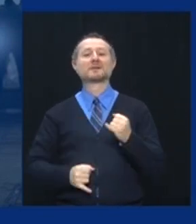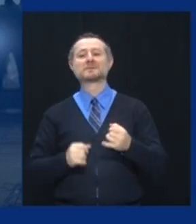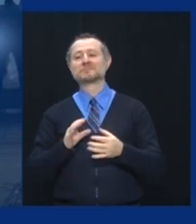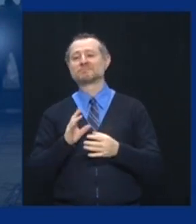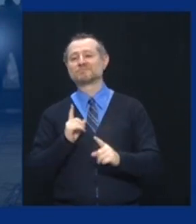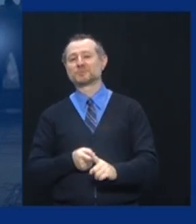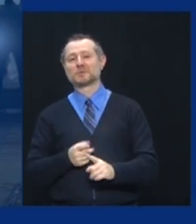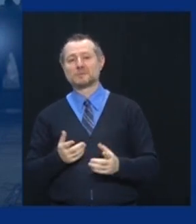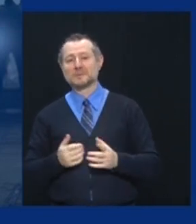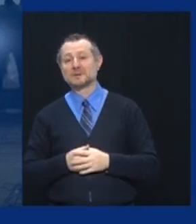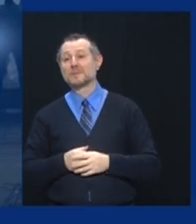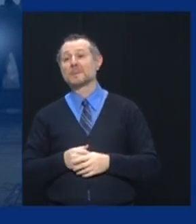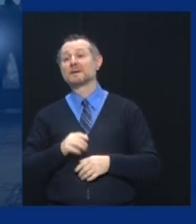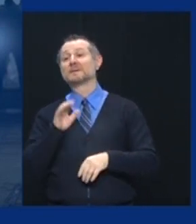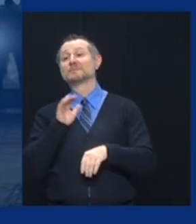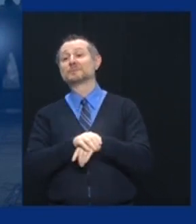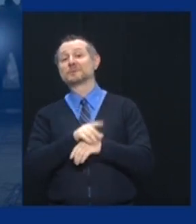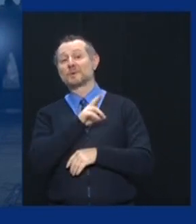the UK strain